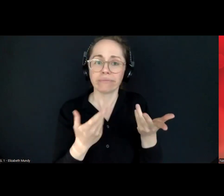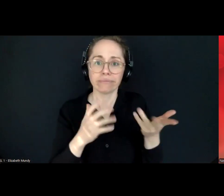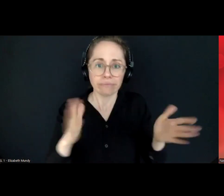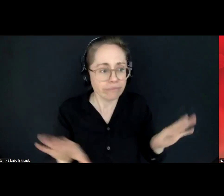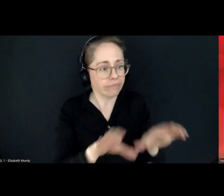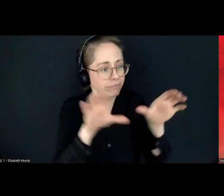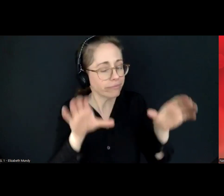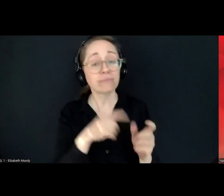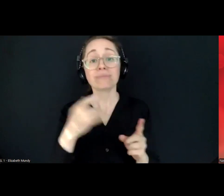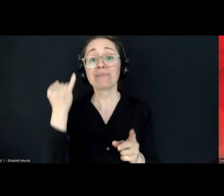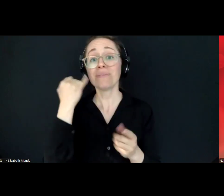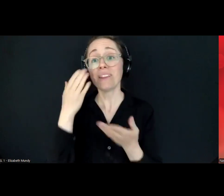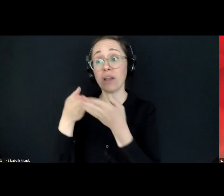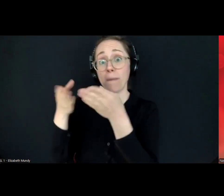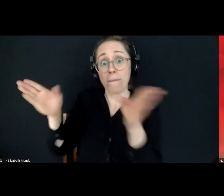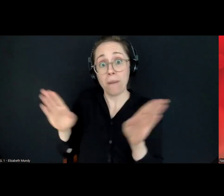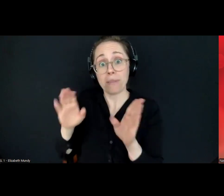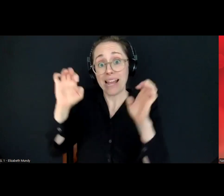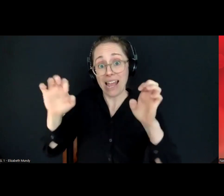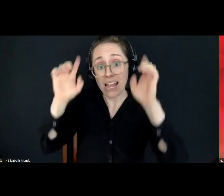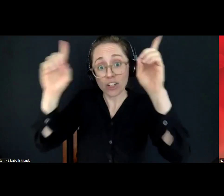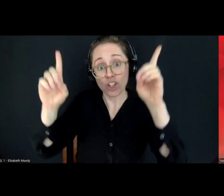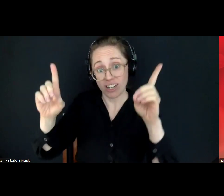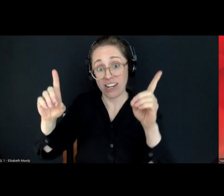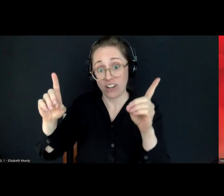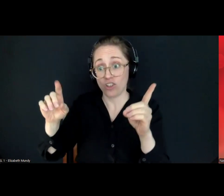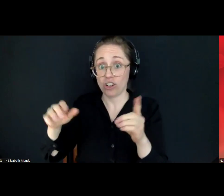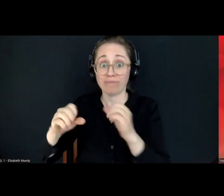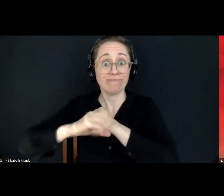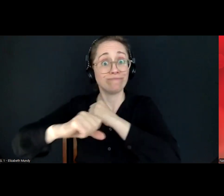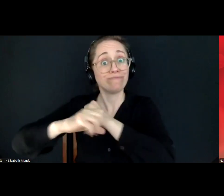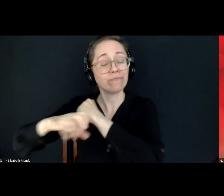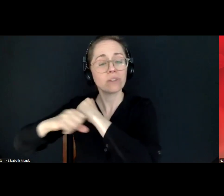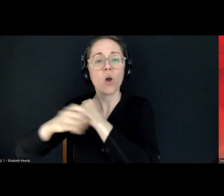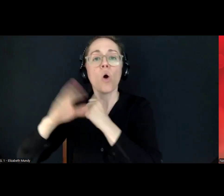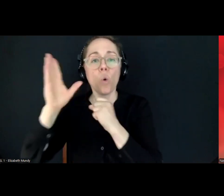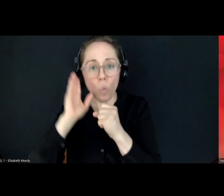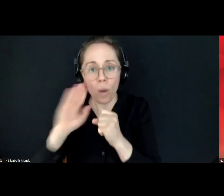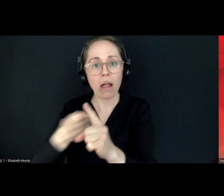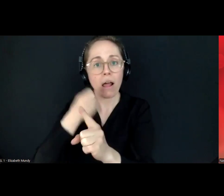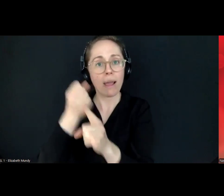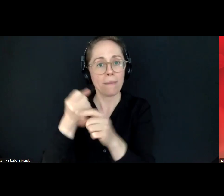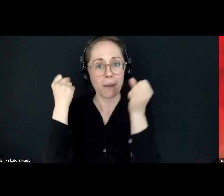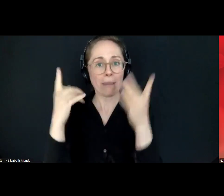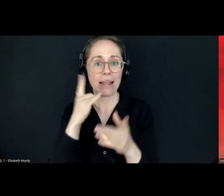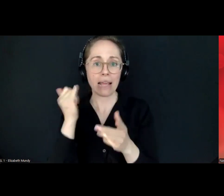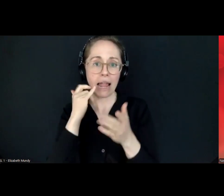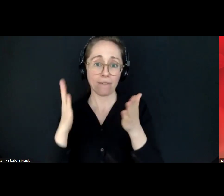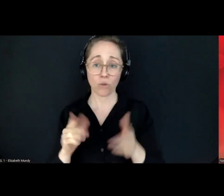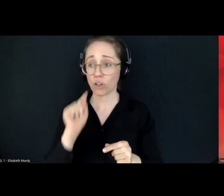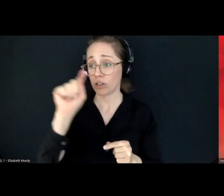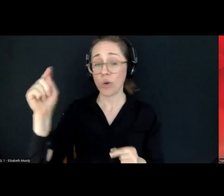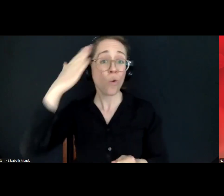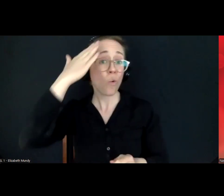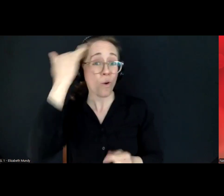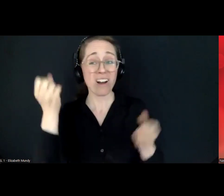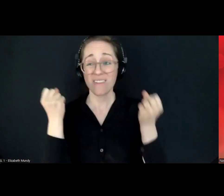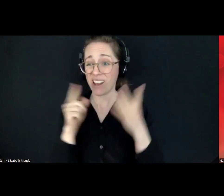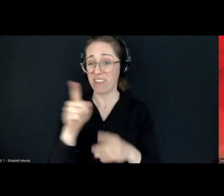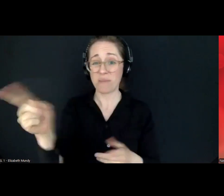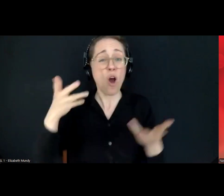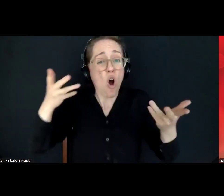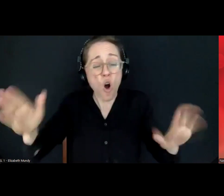campaign will resonate with Californians across the board, as many are already facing a severe financial burden of